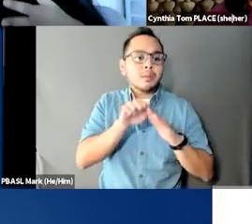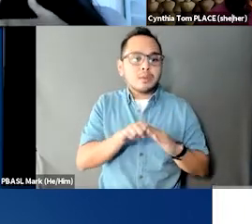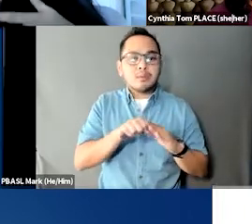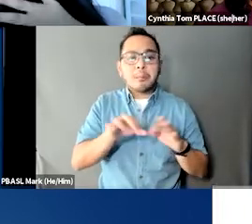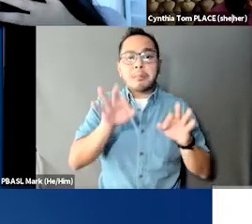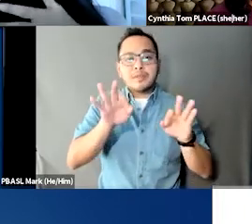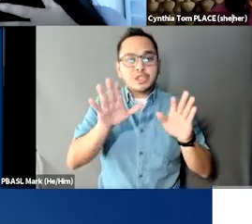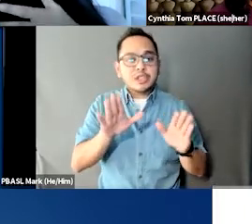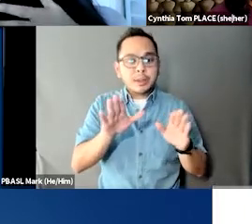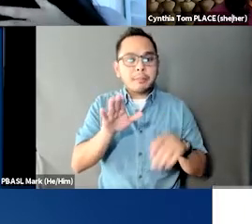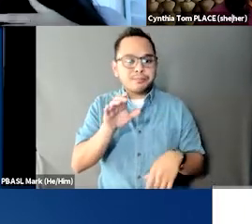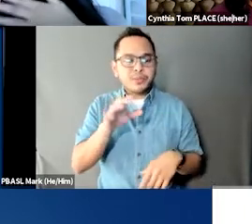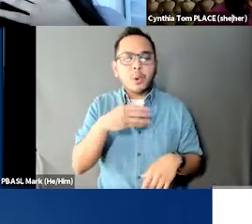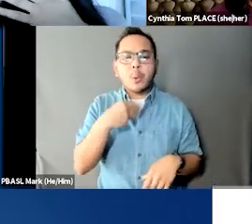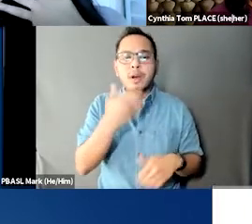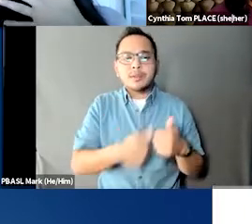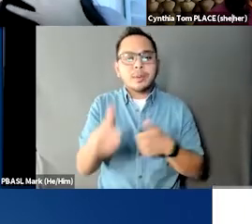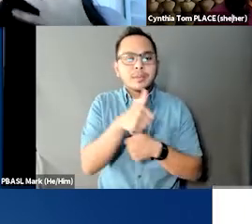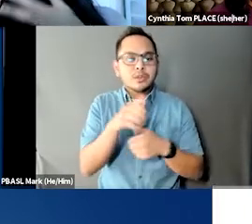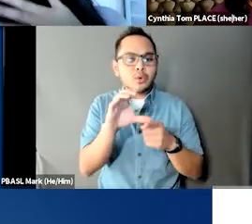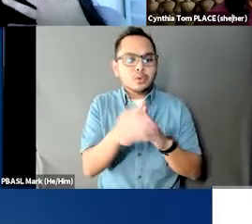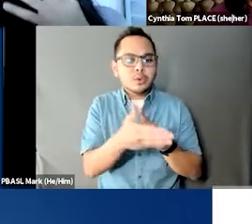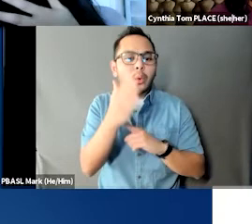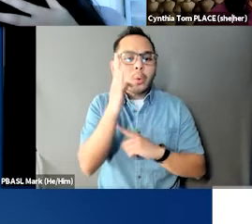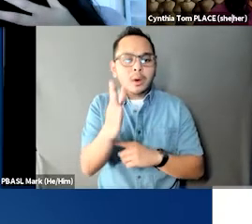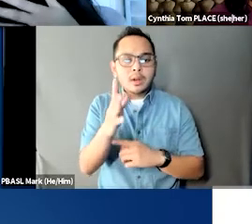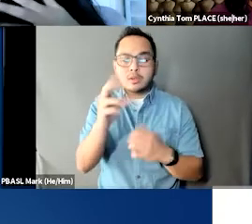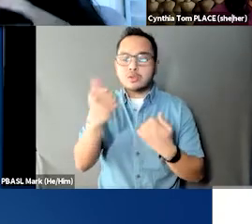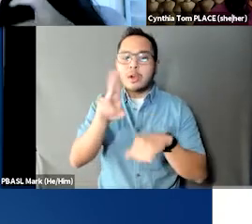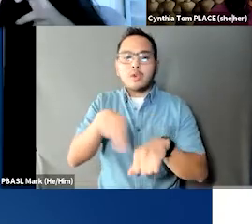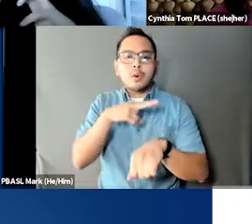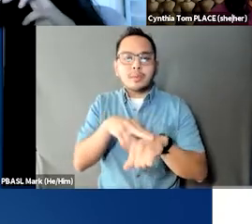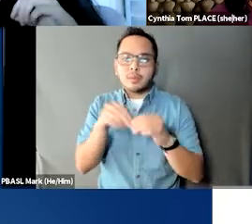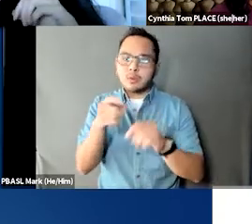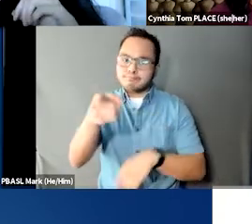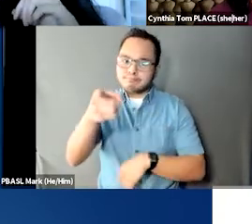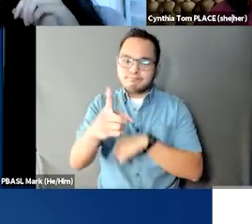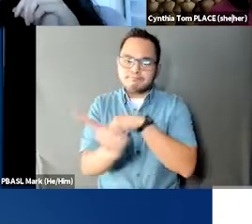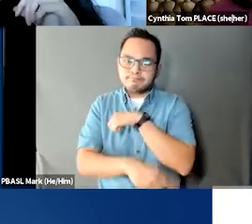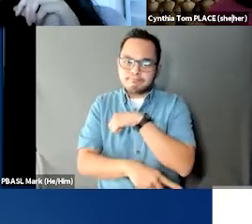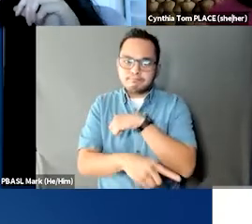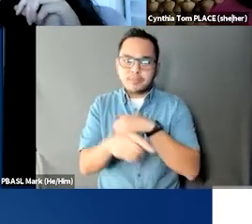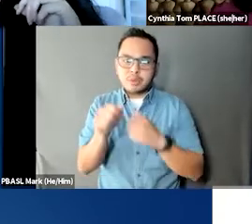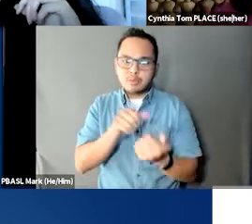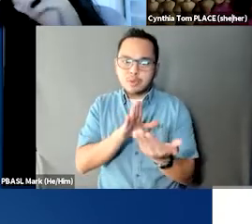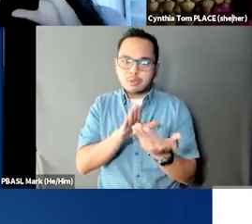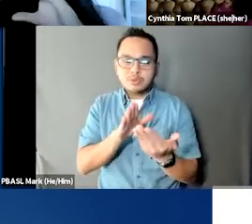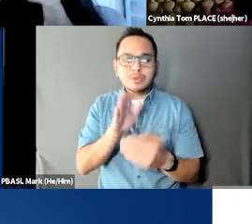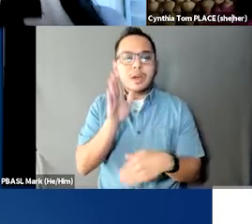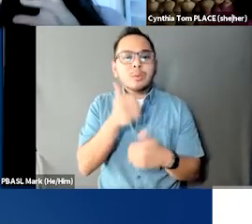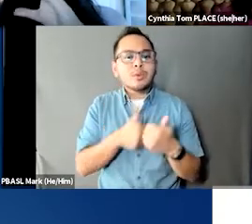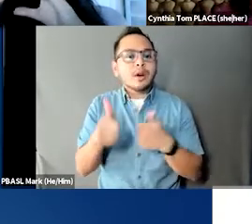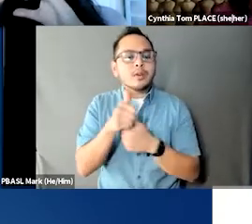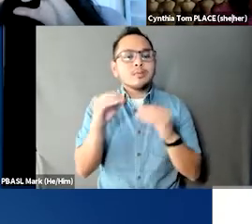white supremacy culture will normalize a punitive approach and prioritizes time.